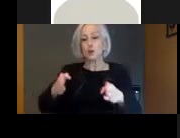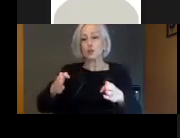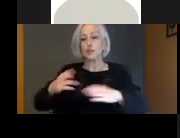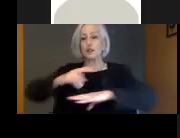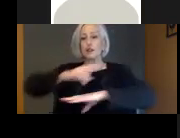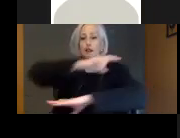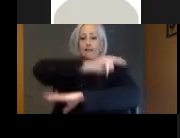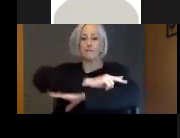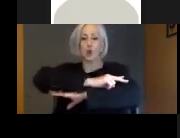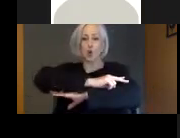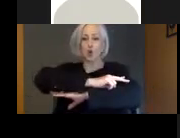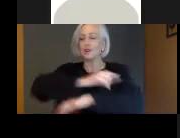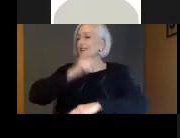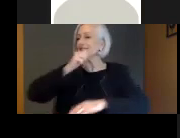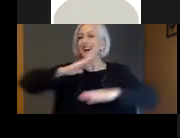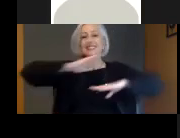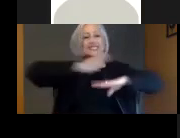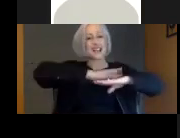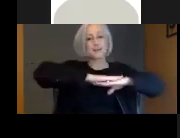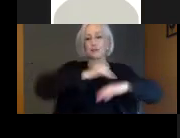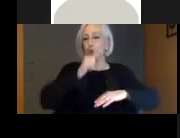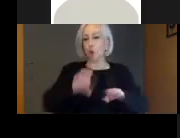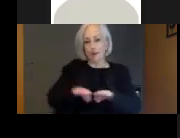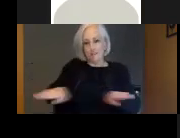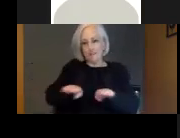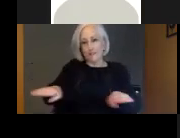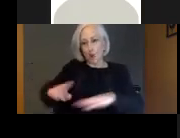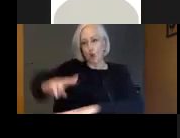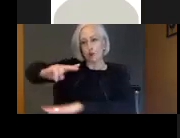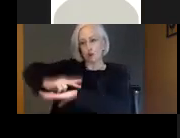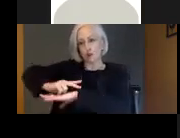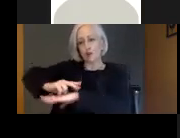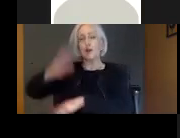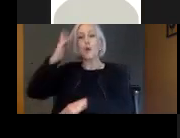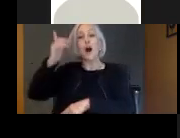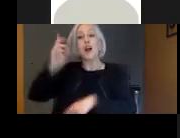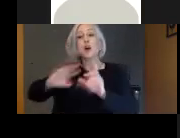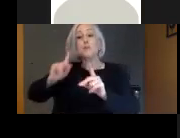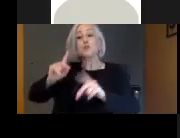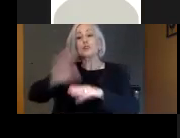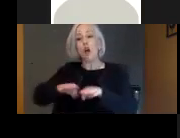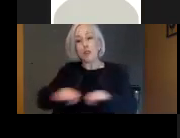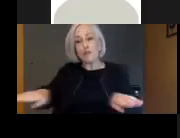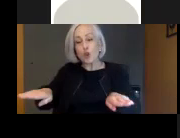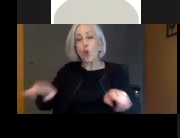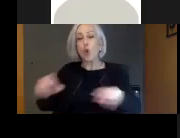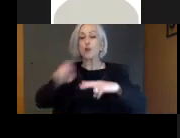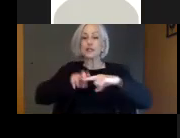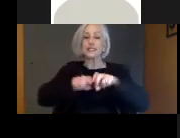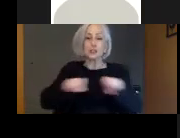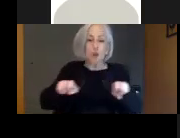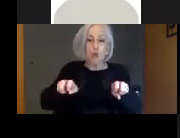and down. Most time patients or victims will be on the floor, on the sofa, and other areas. So they were